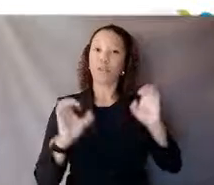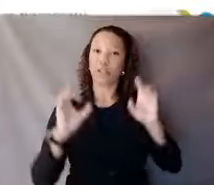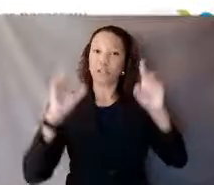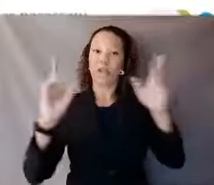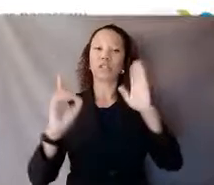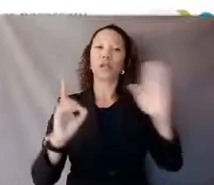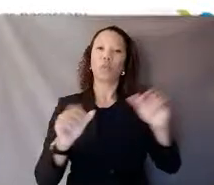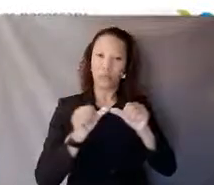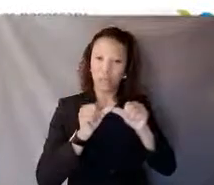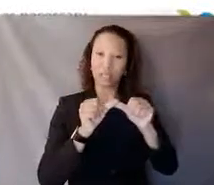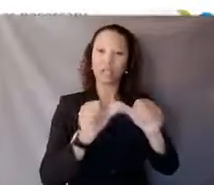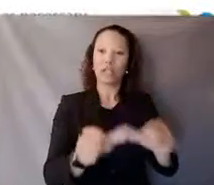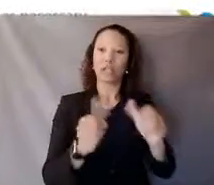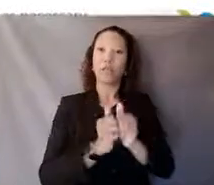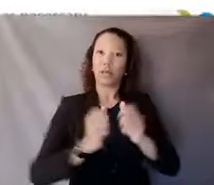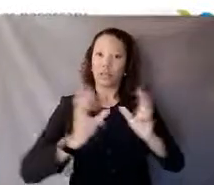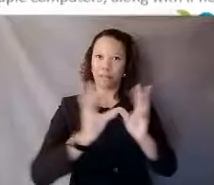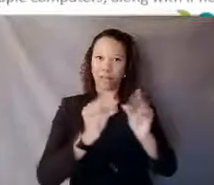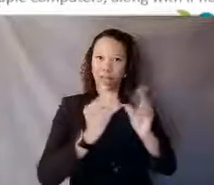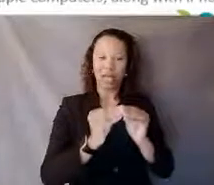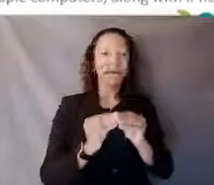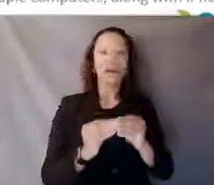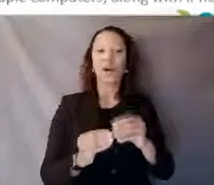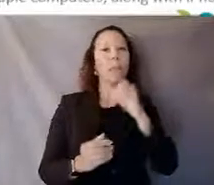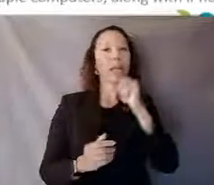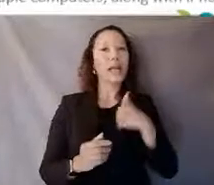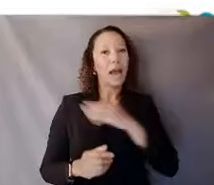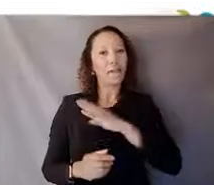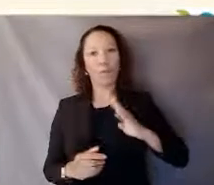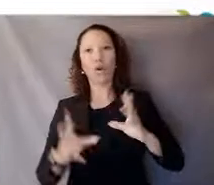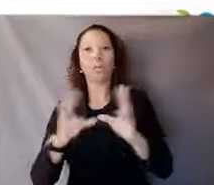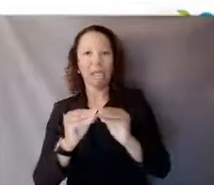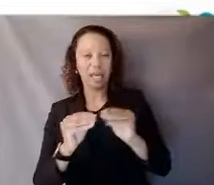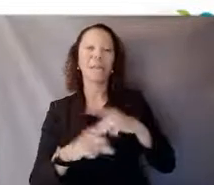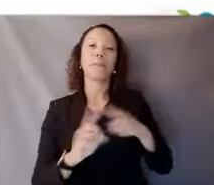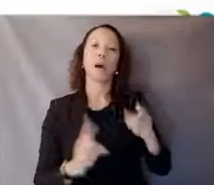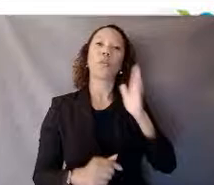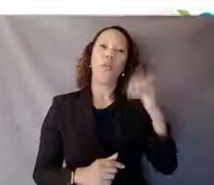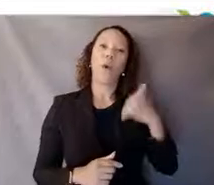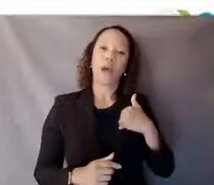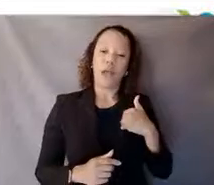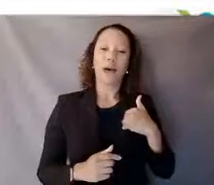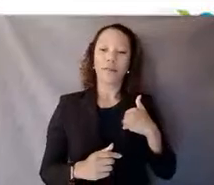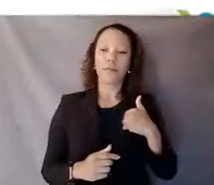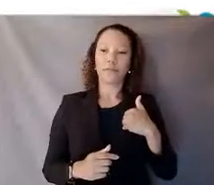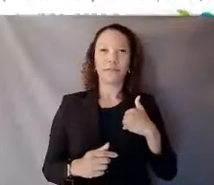its governance. For a while, we just didn't have a board meeting, but we're holding our first